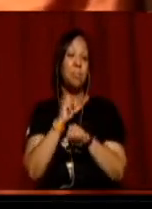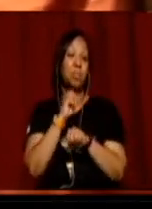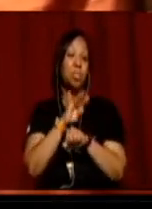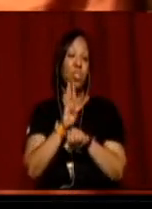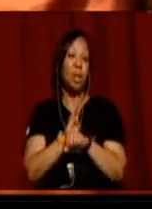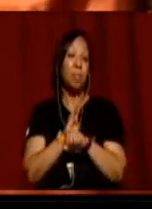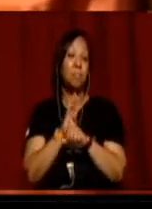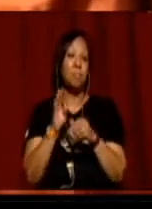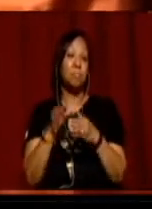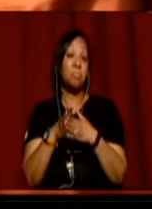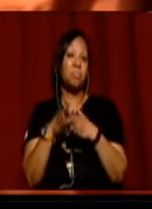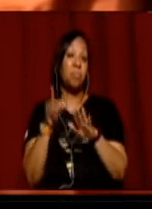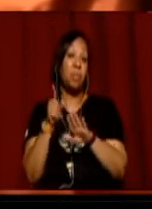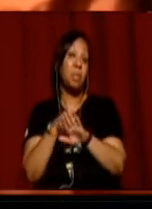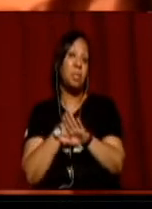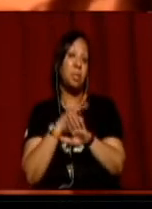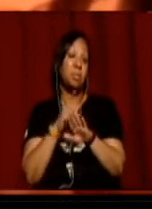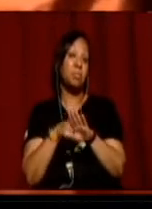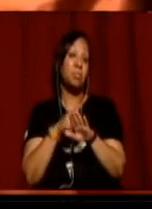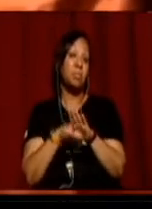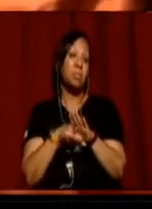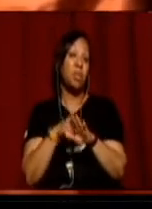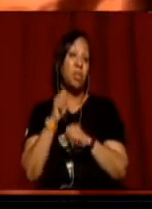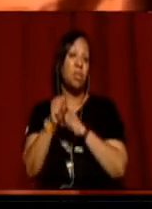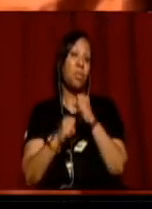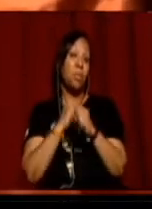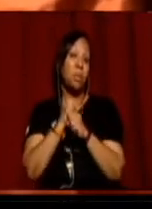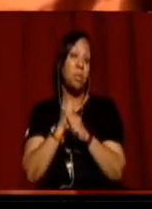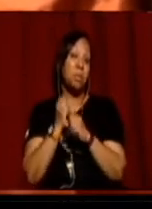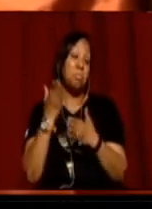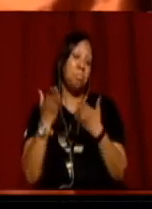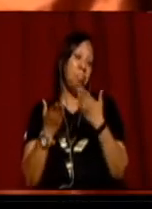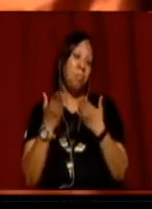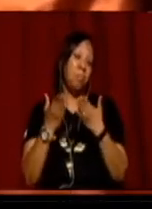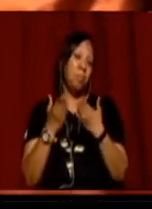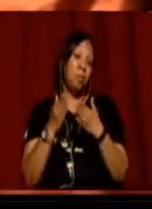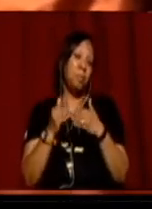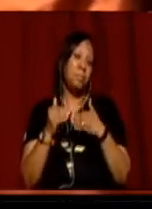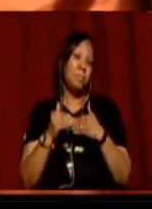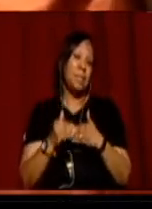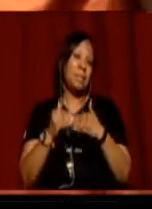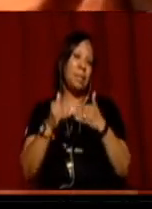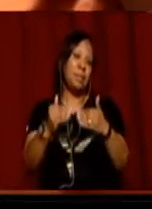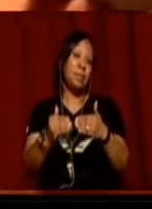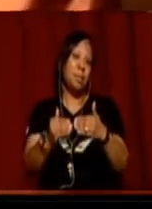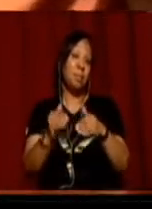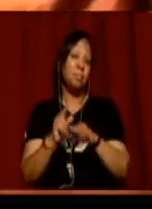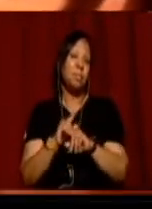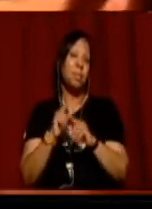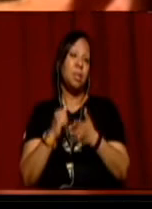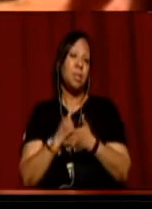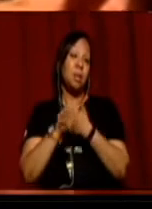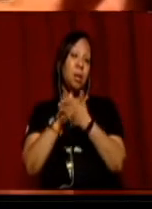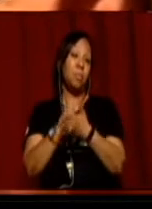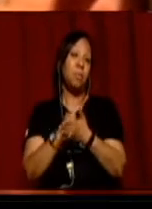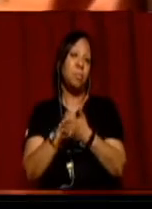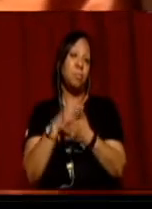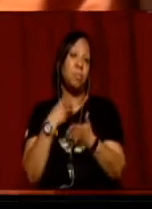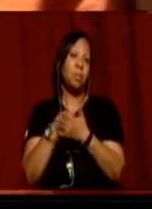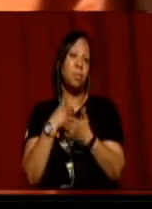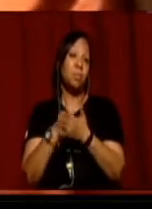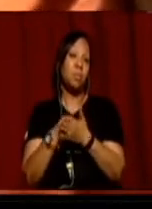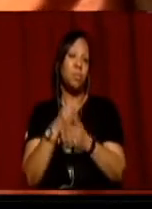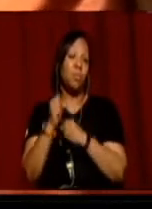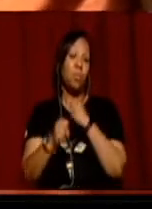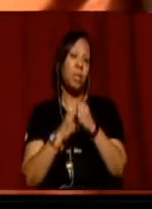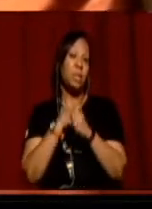period of time. The grant runs for a year. It might even be extended. They'll hope that we won't run out of money at the end of